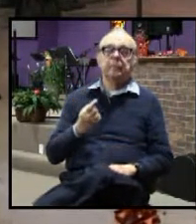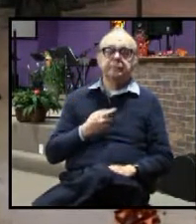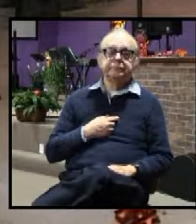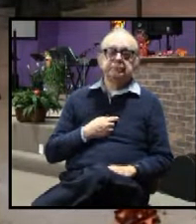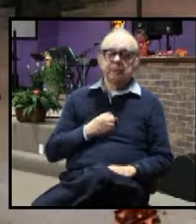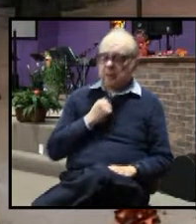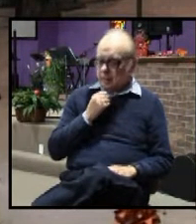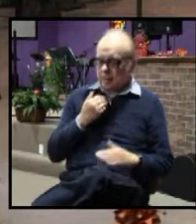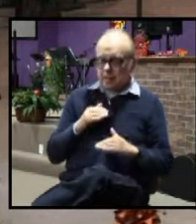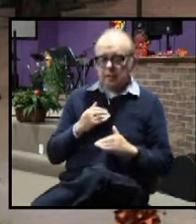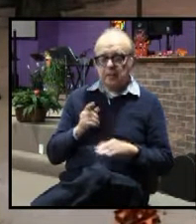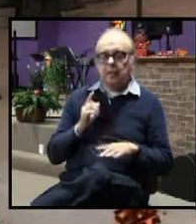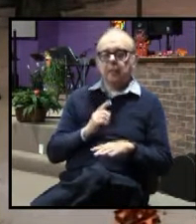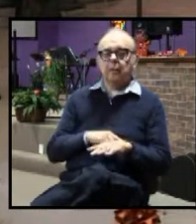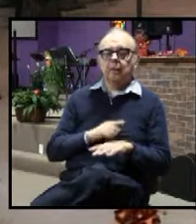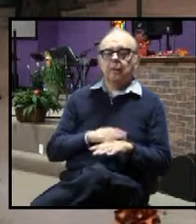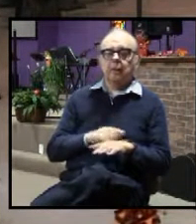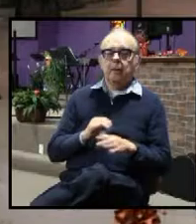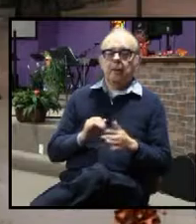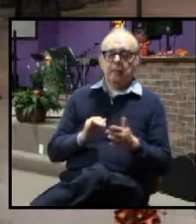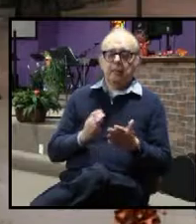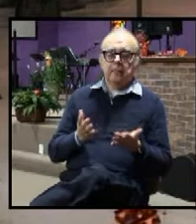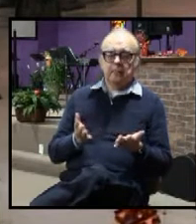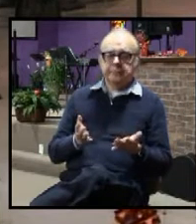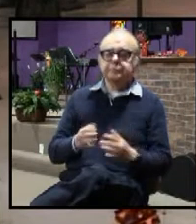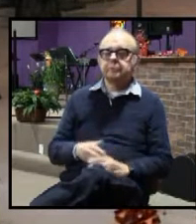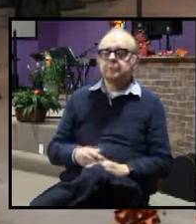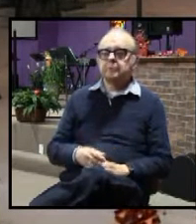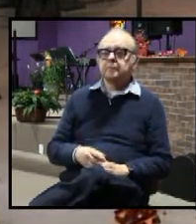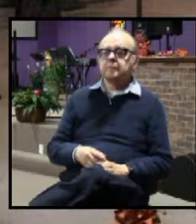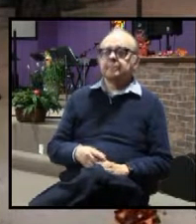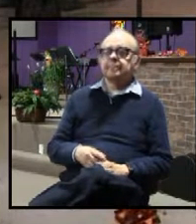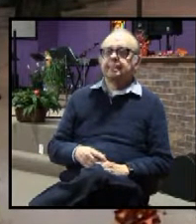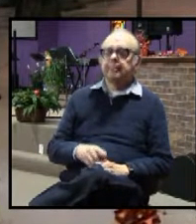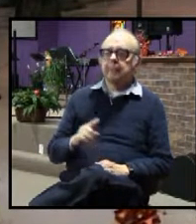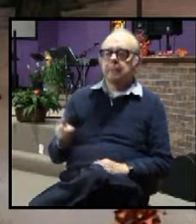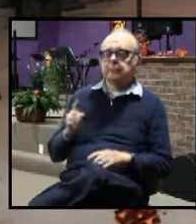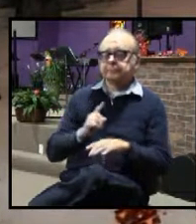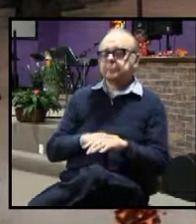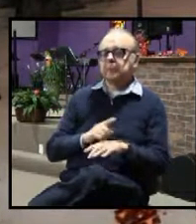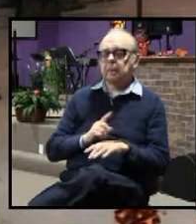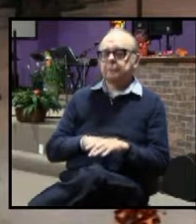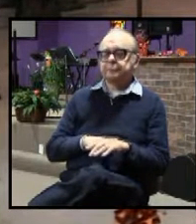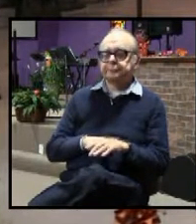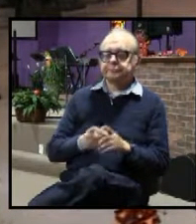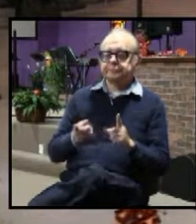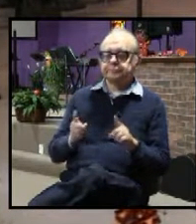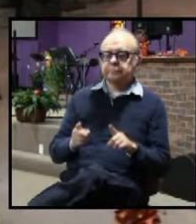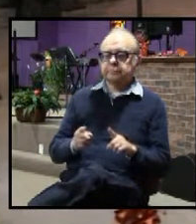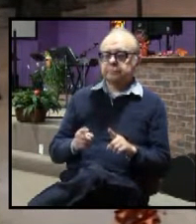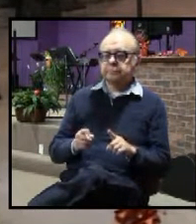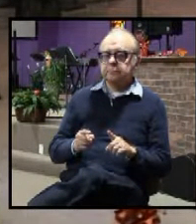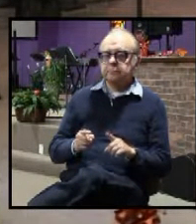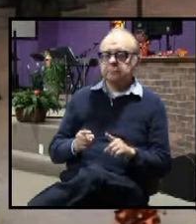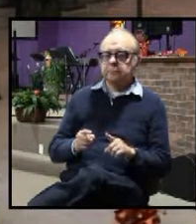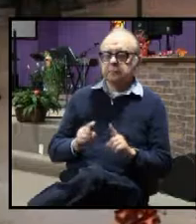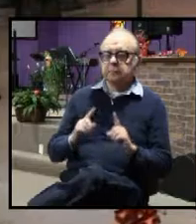We won't be limited by the time that goes there. There are times